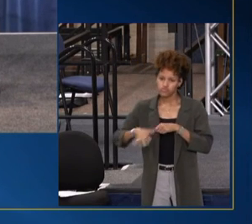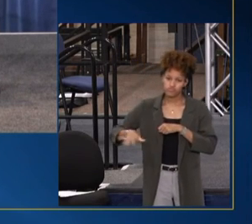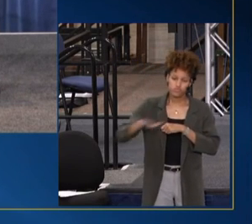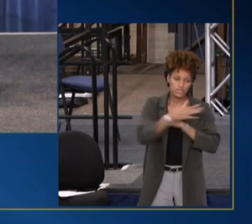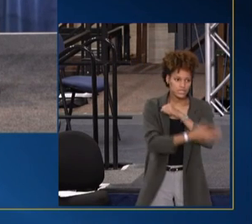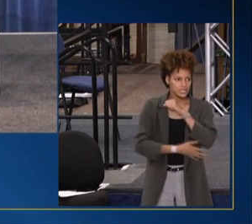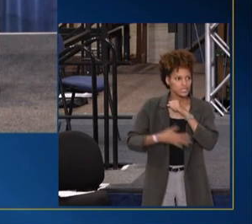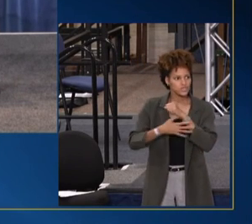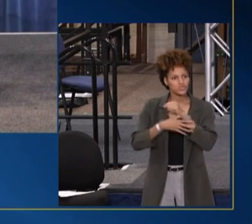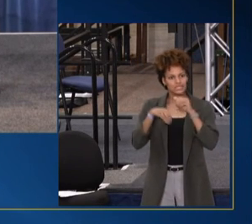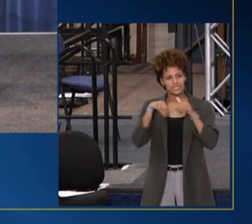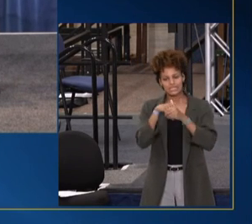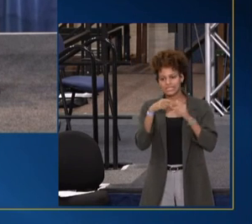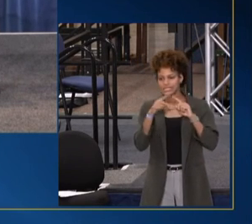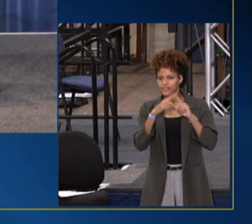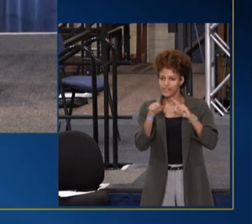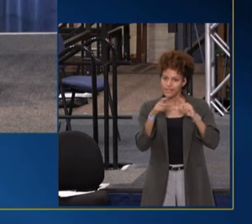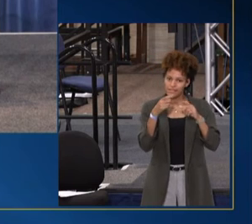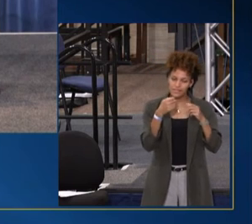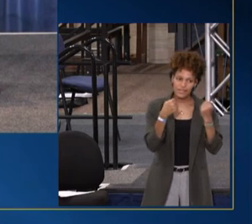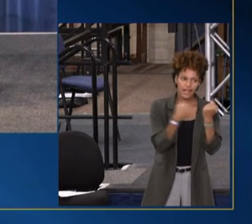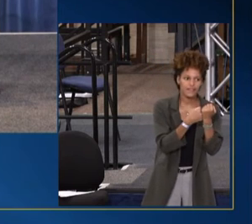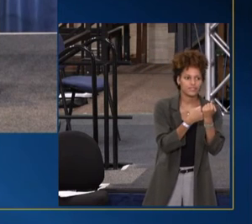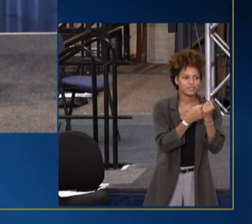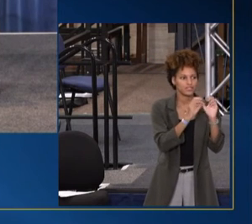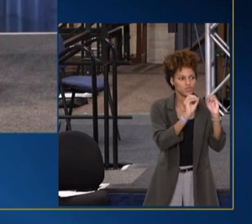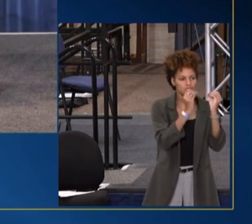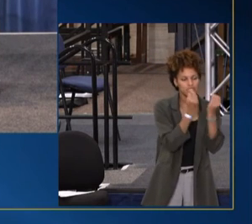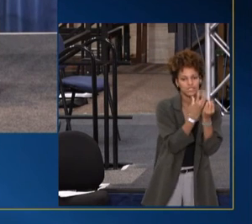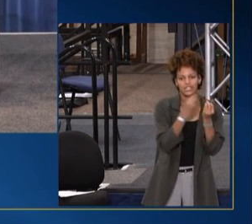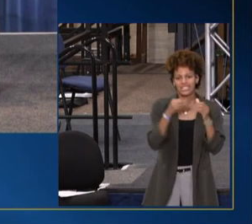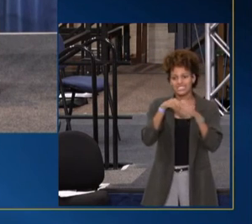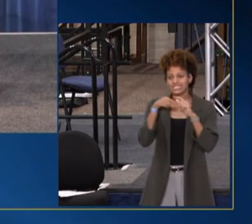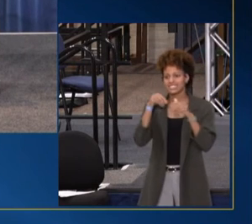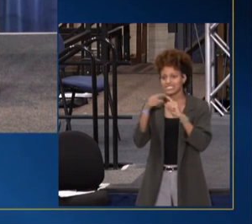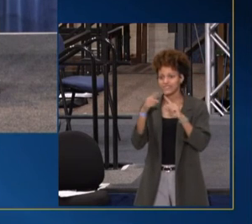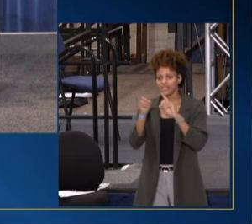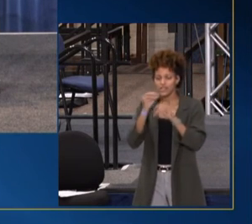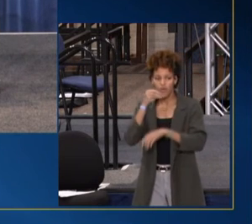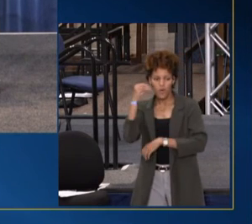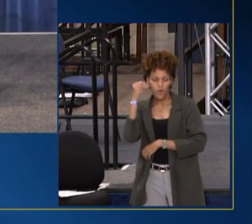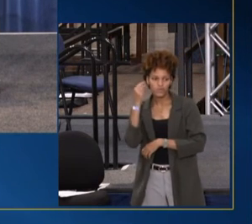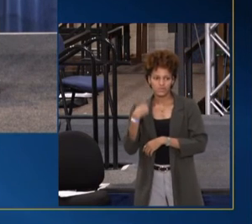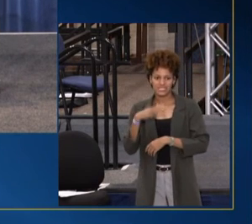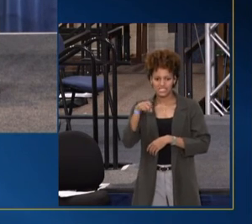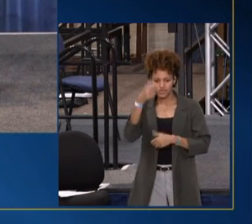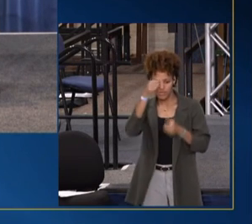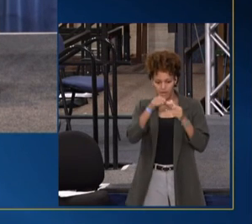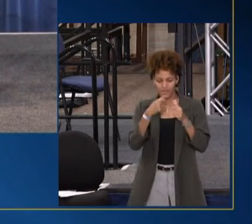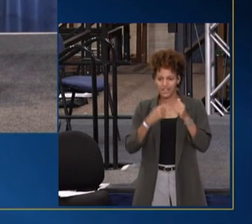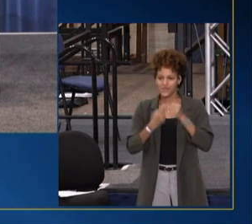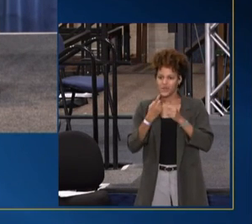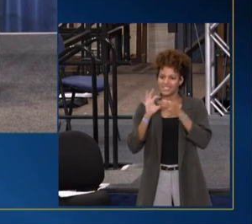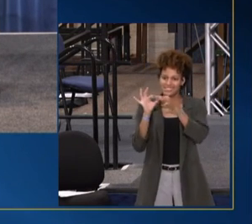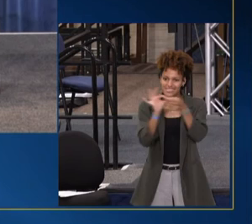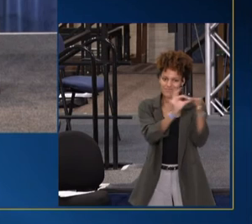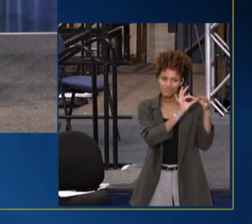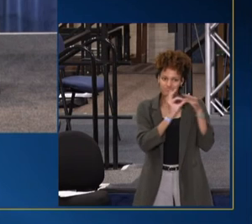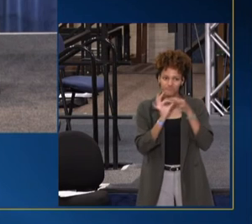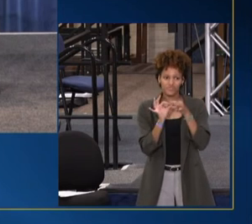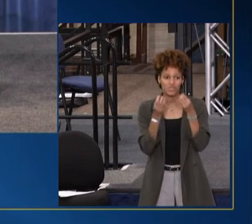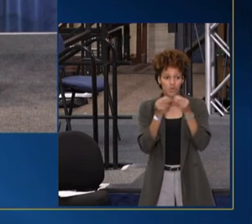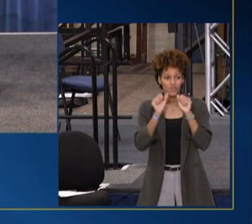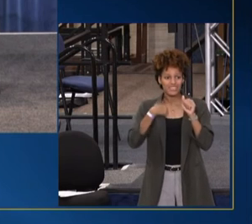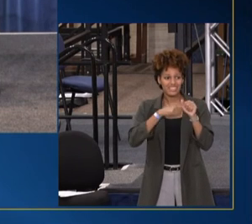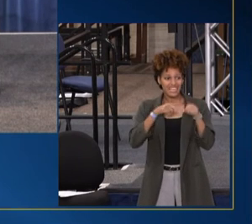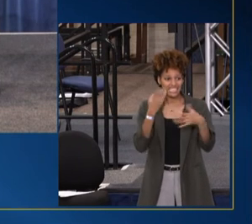advocacy organizations, in houses, we have to remember that we're all intertwined. And the more we can